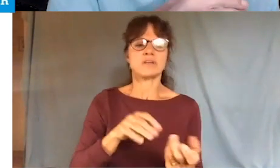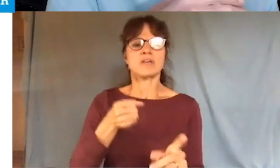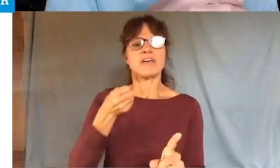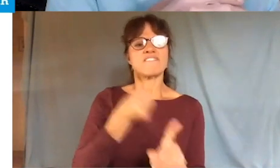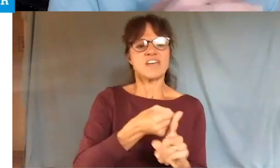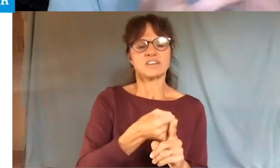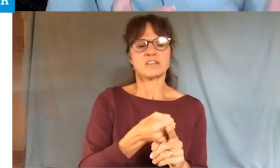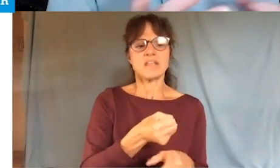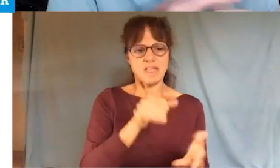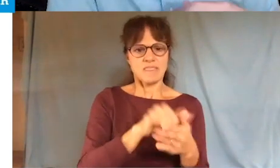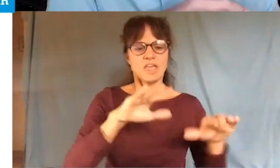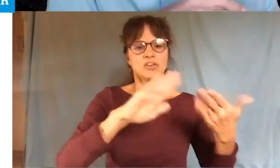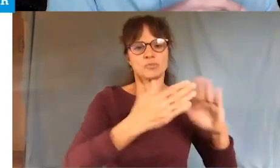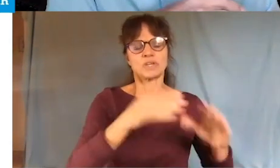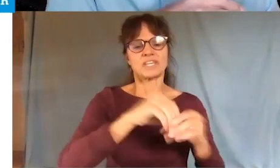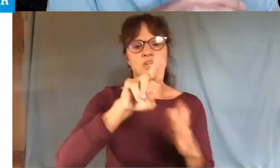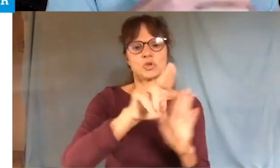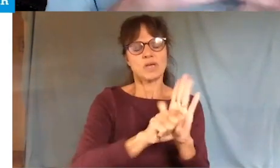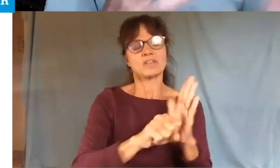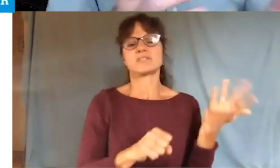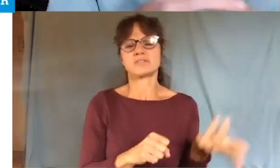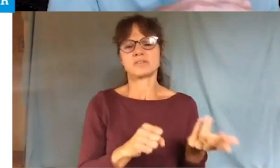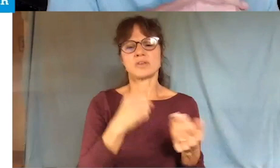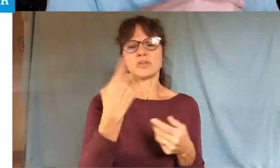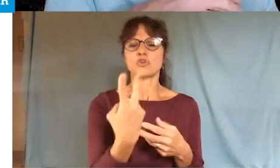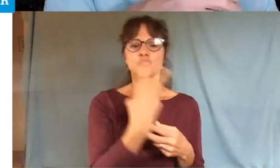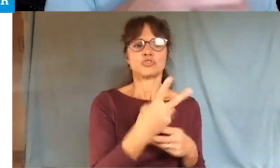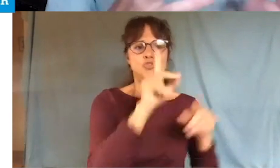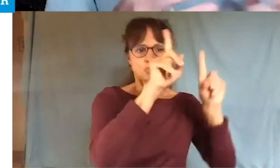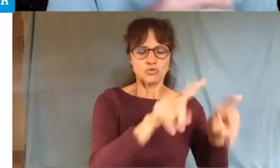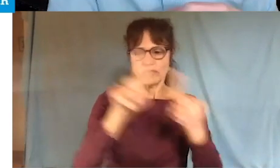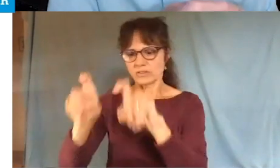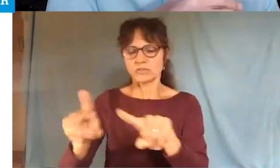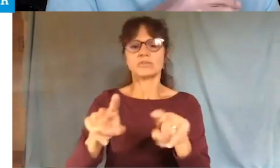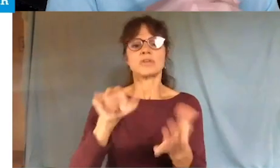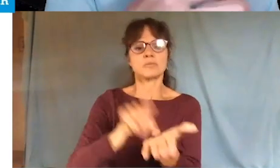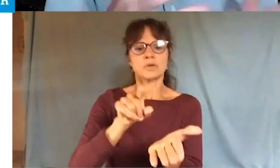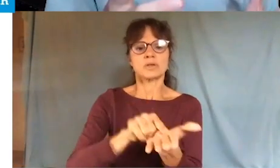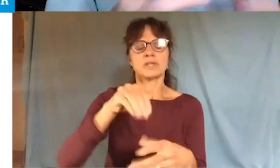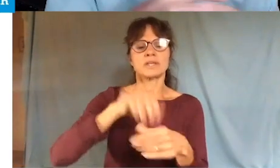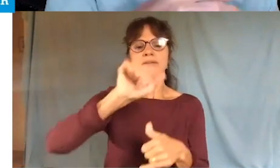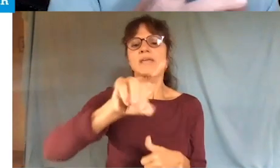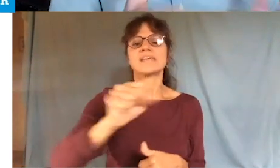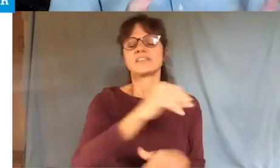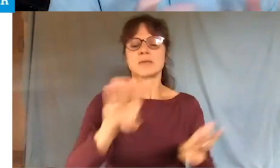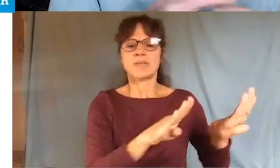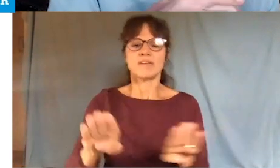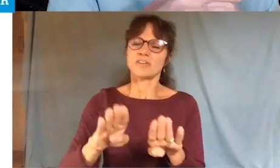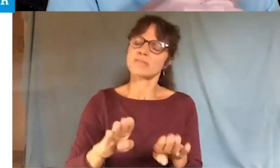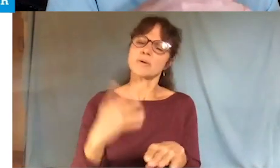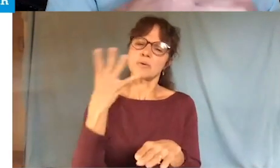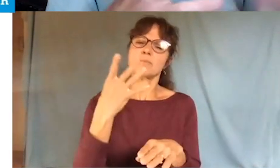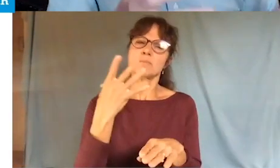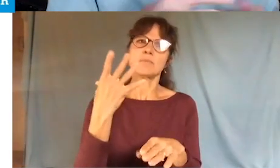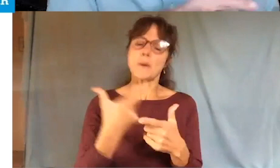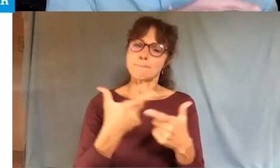United States? There are 2 surveys that are out just recently published in AIDS and Behavior. Keep in mind, these are relatively large